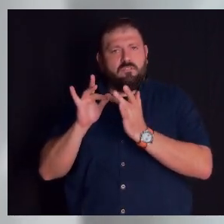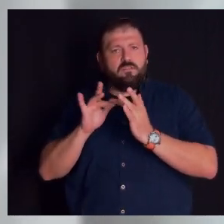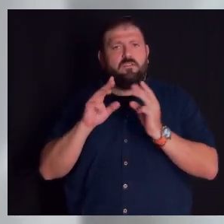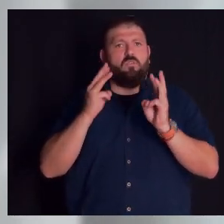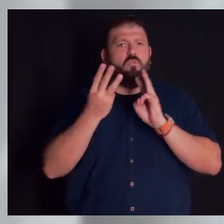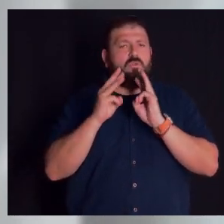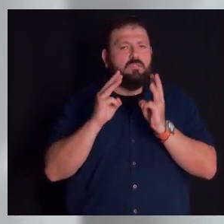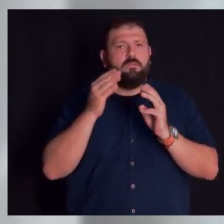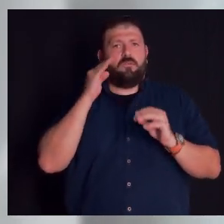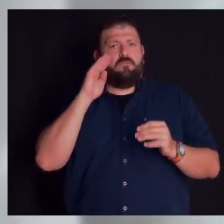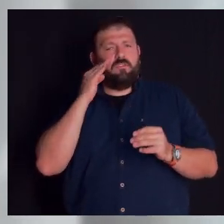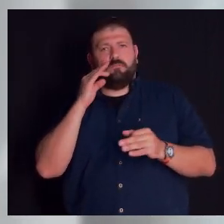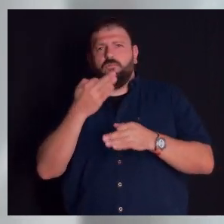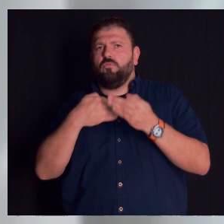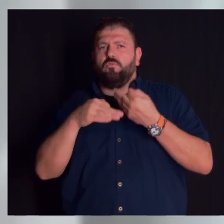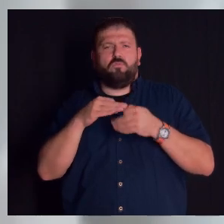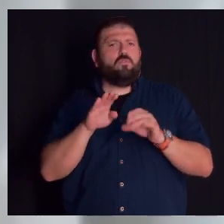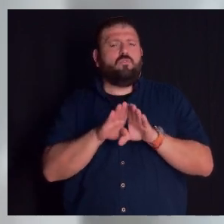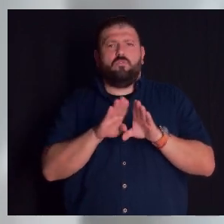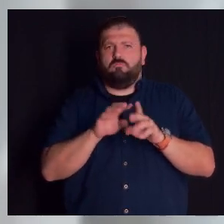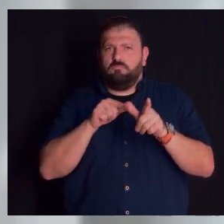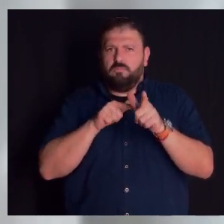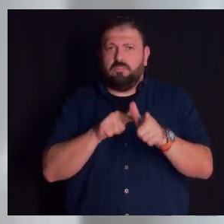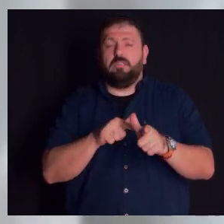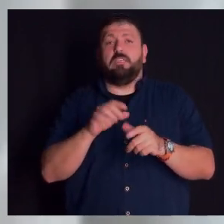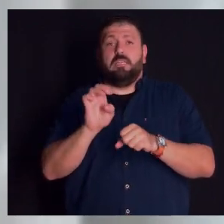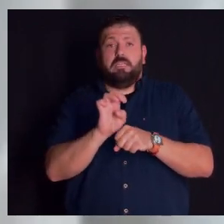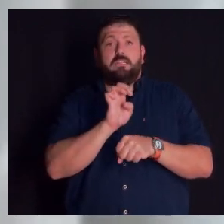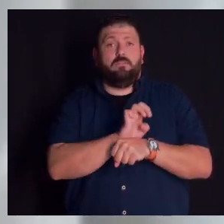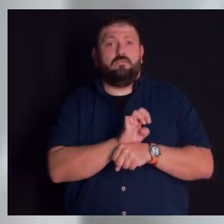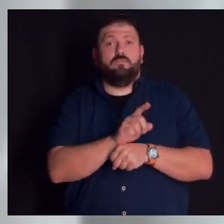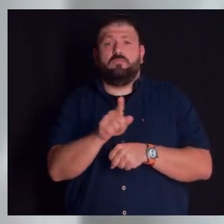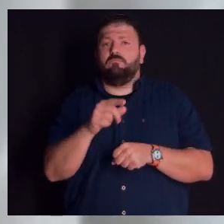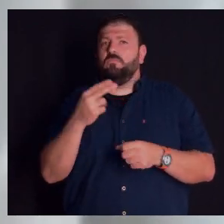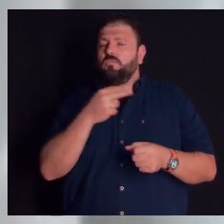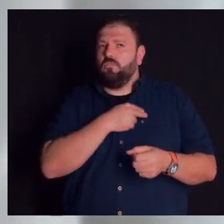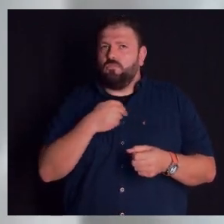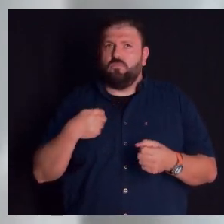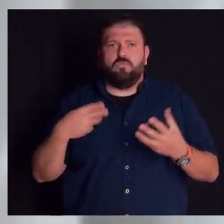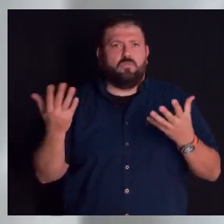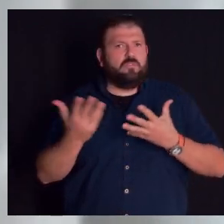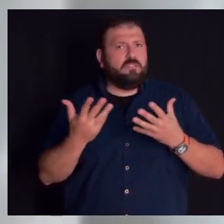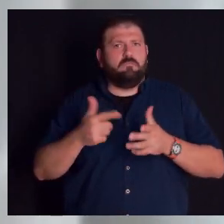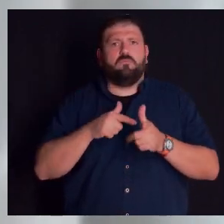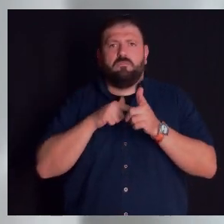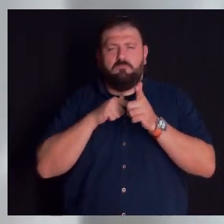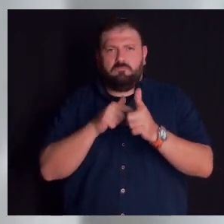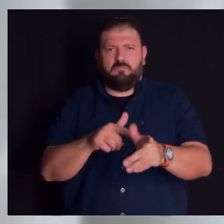on with WhatsApp, social networks, but let's move on. And that's what